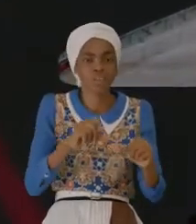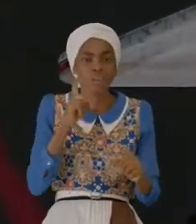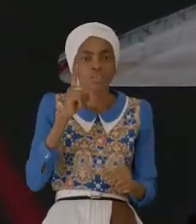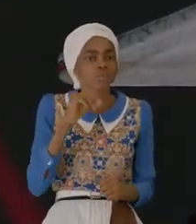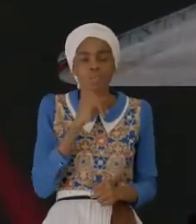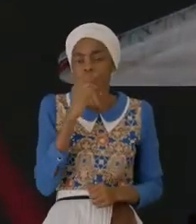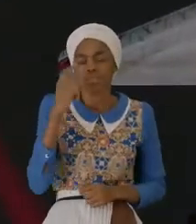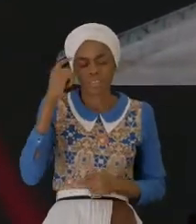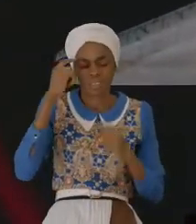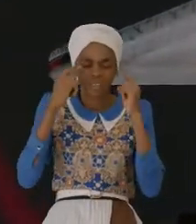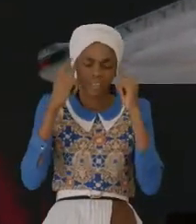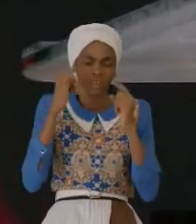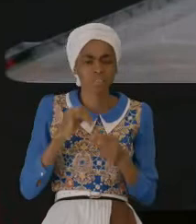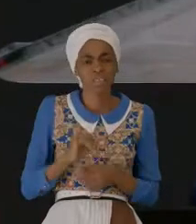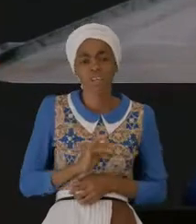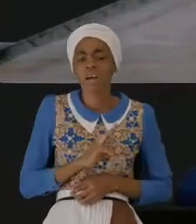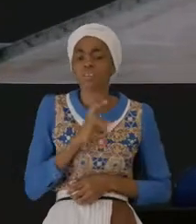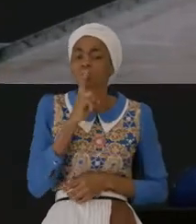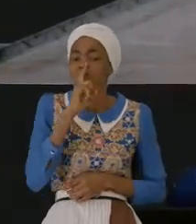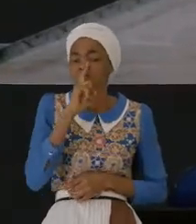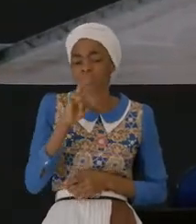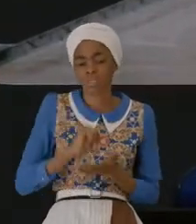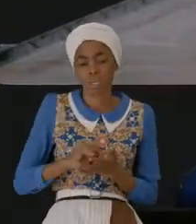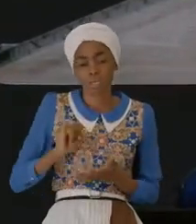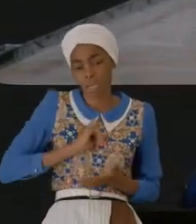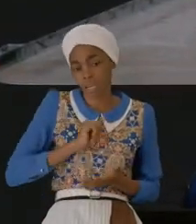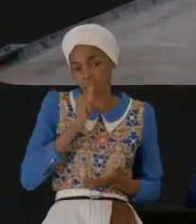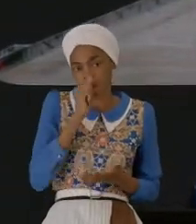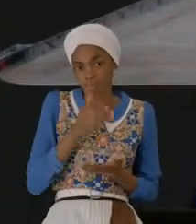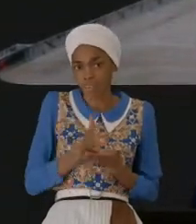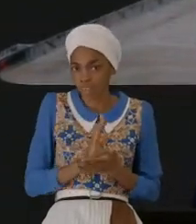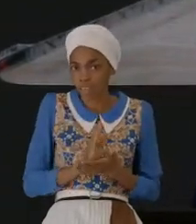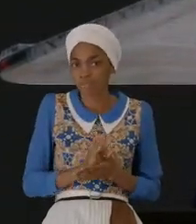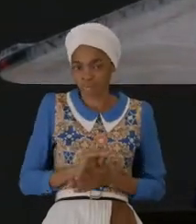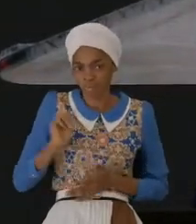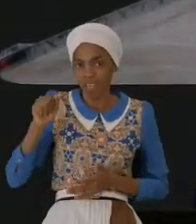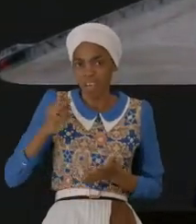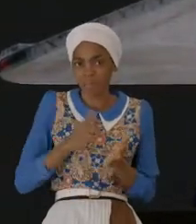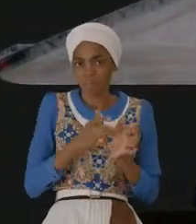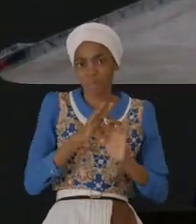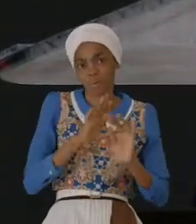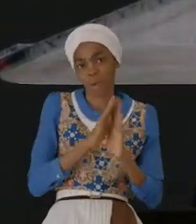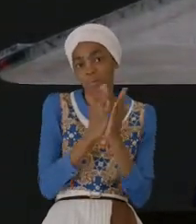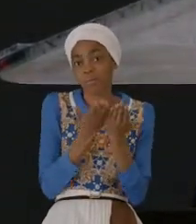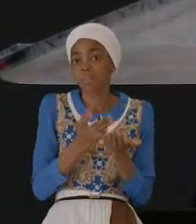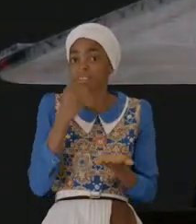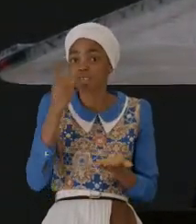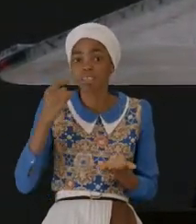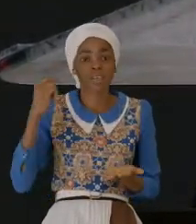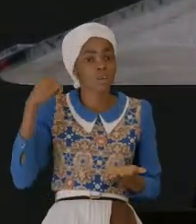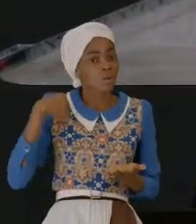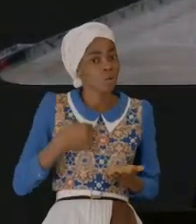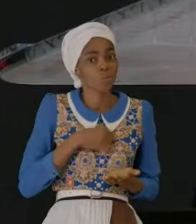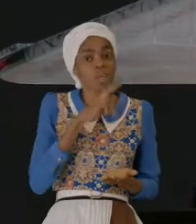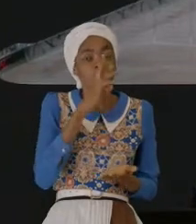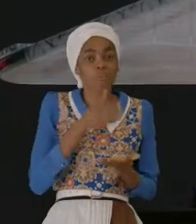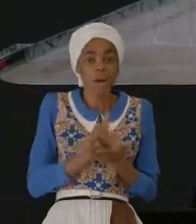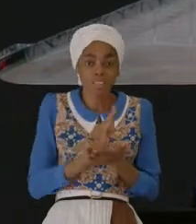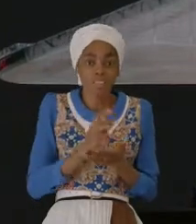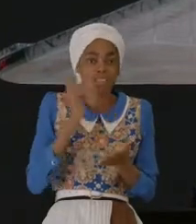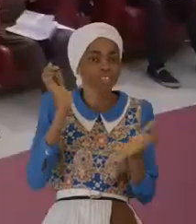were alive the Bible says we're right Jesus says we're